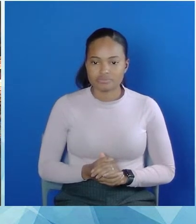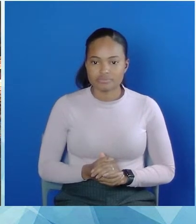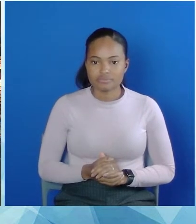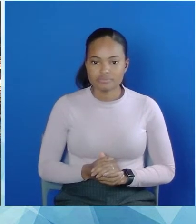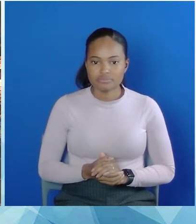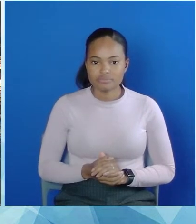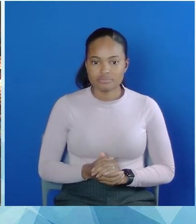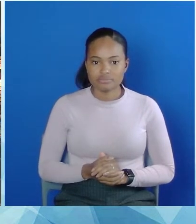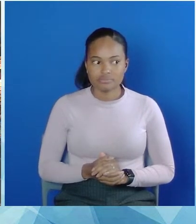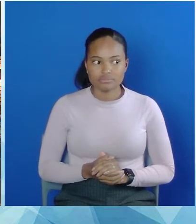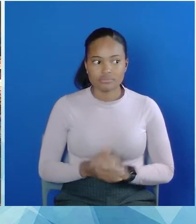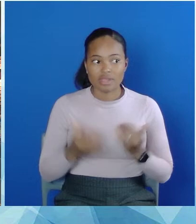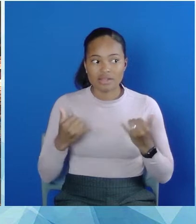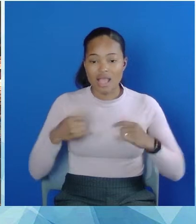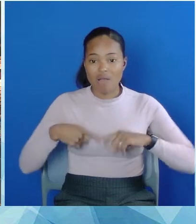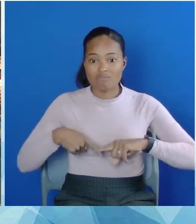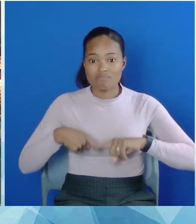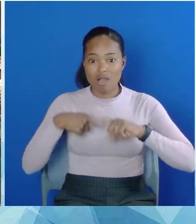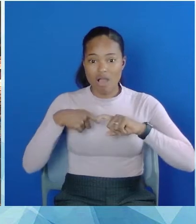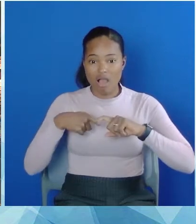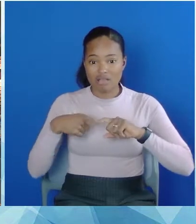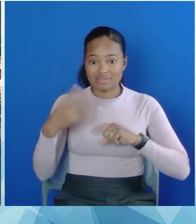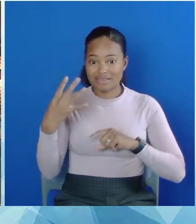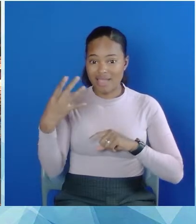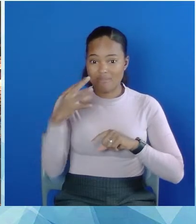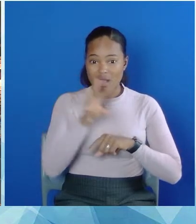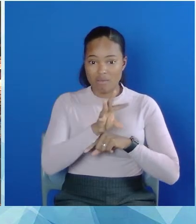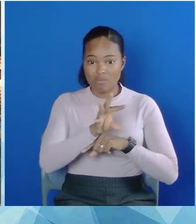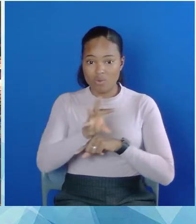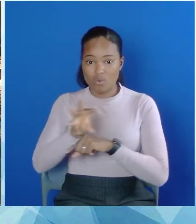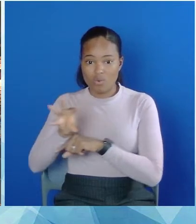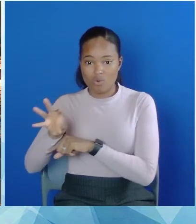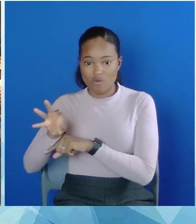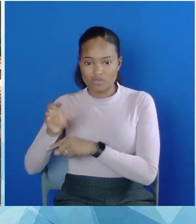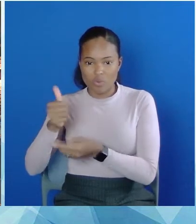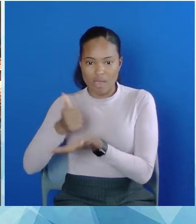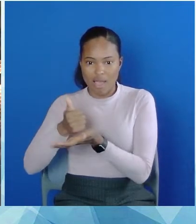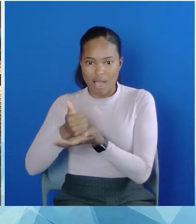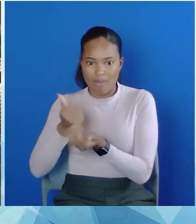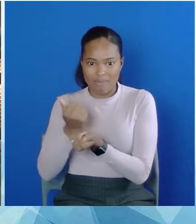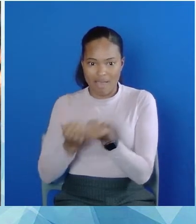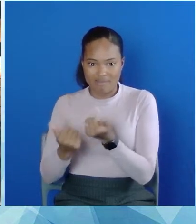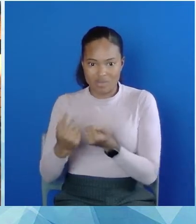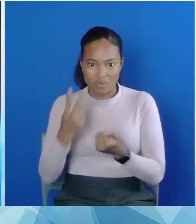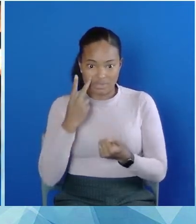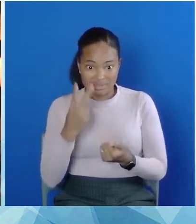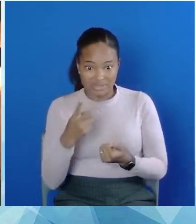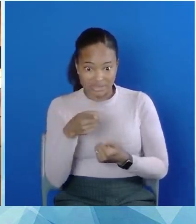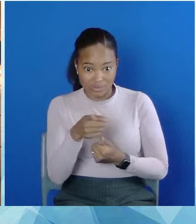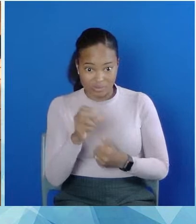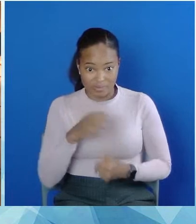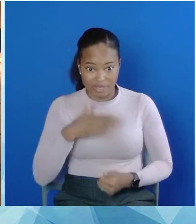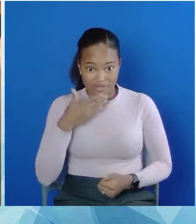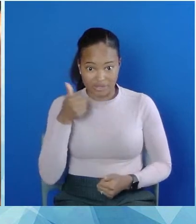We're just going to pause so we can actually move the camera to help out in every way that we can.